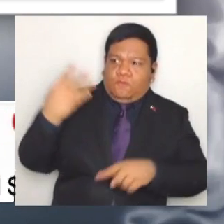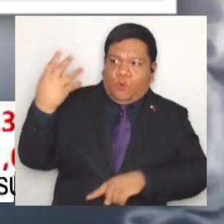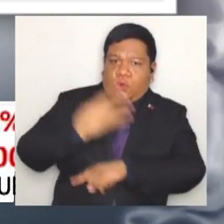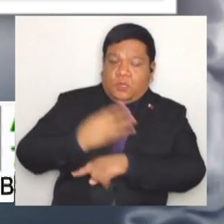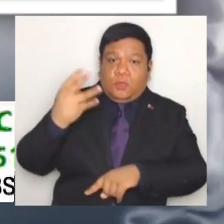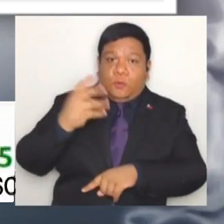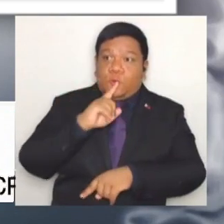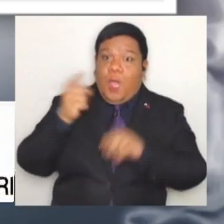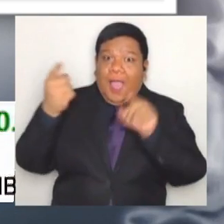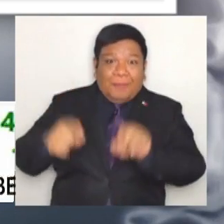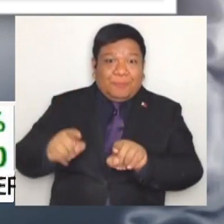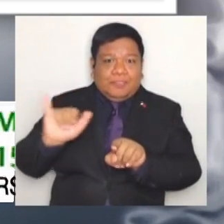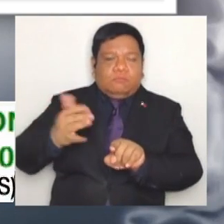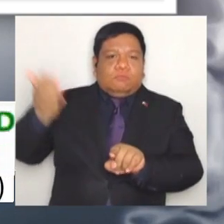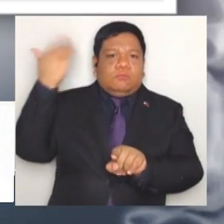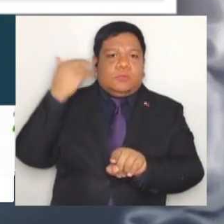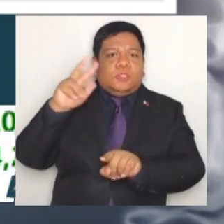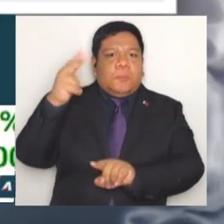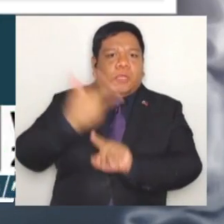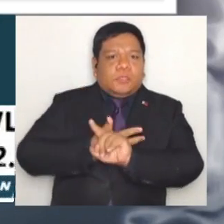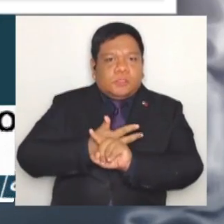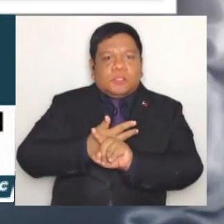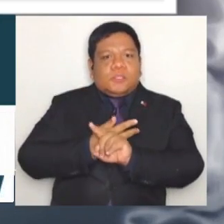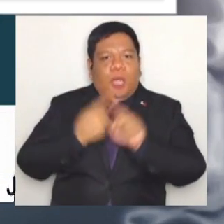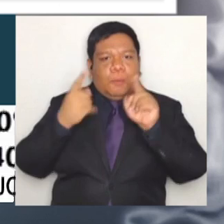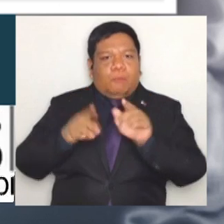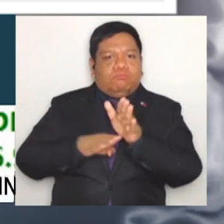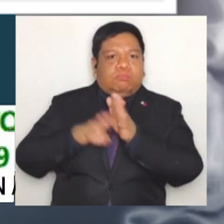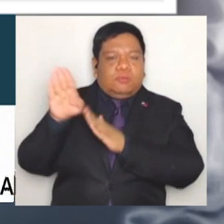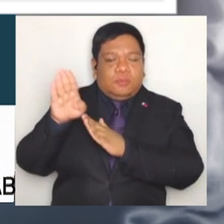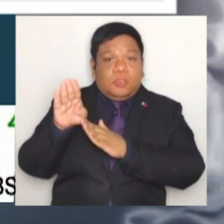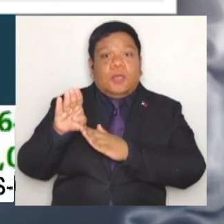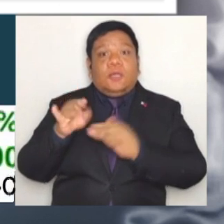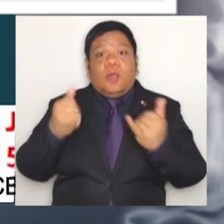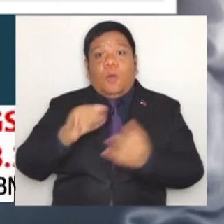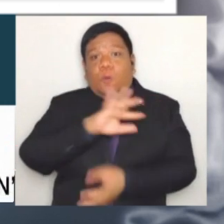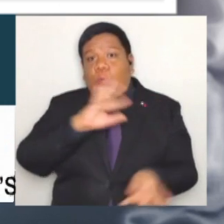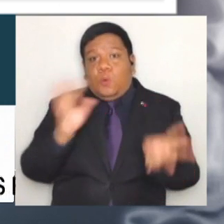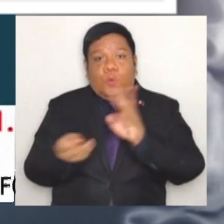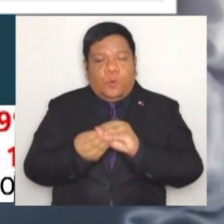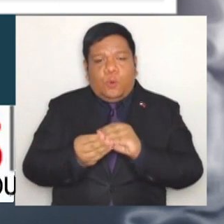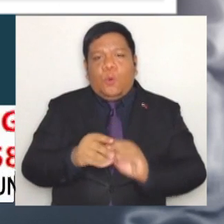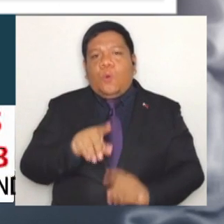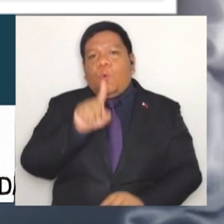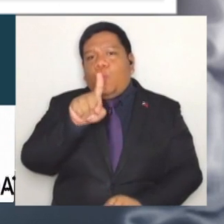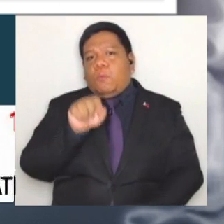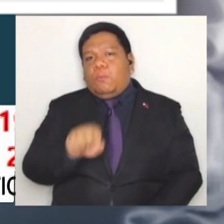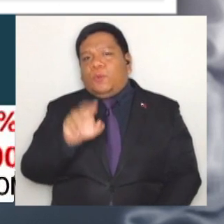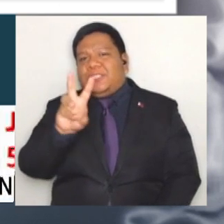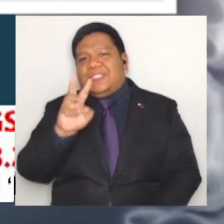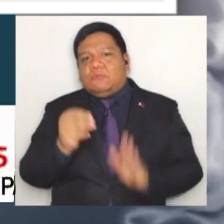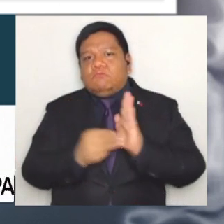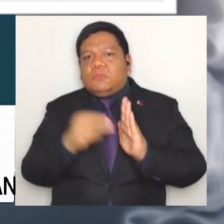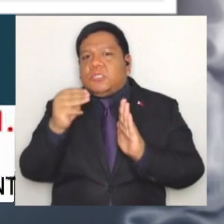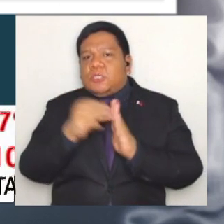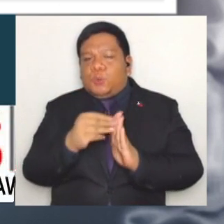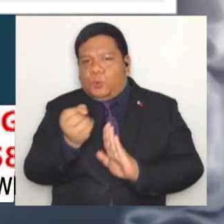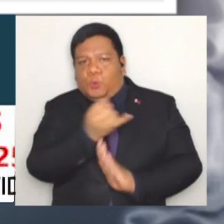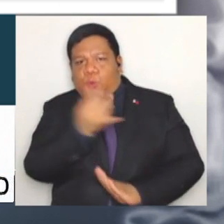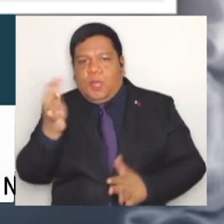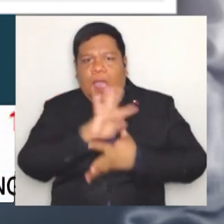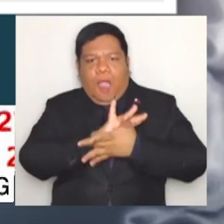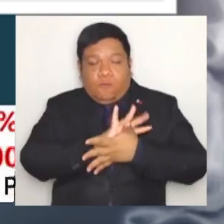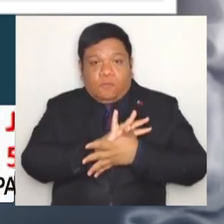ago during the last surge. This brings the nationwide tally past 1.6 million, of which more than